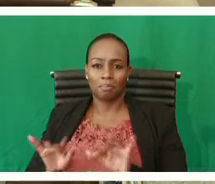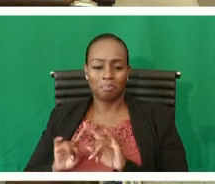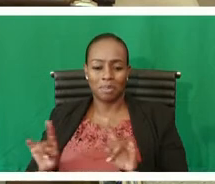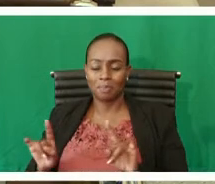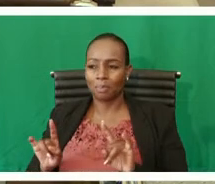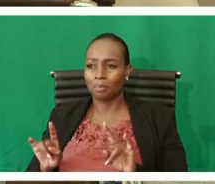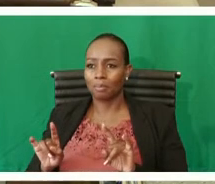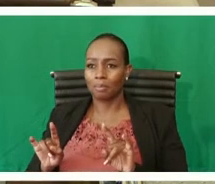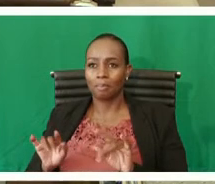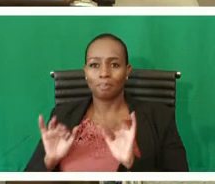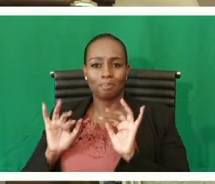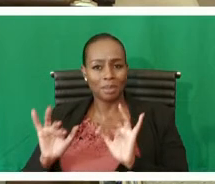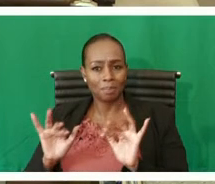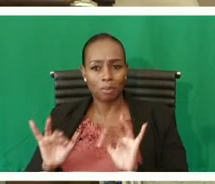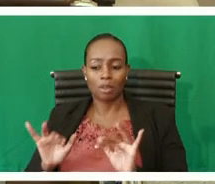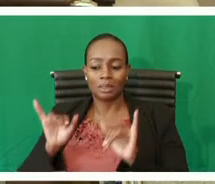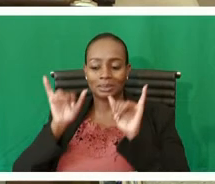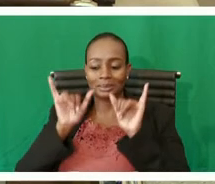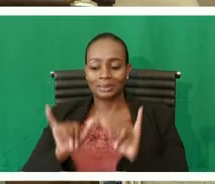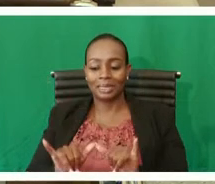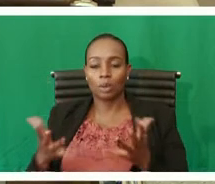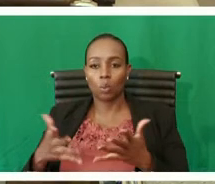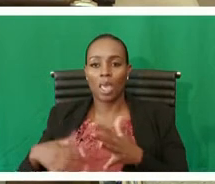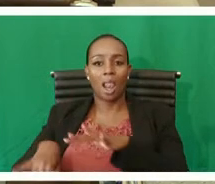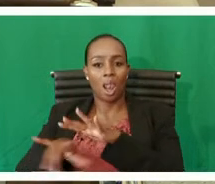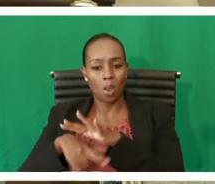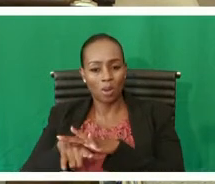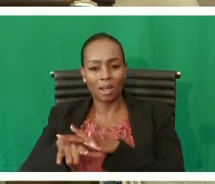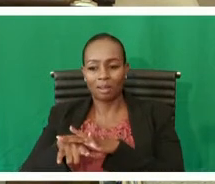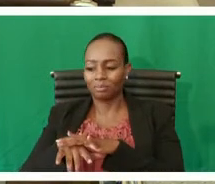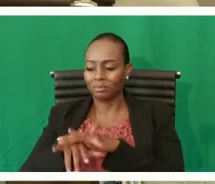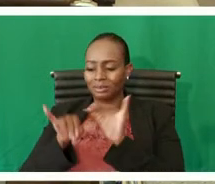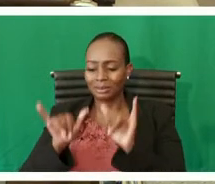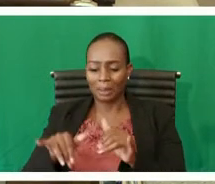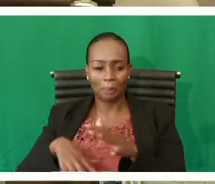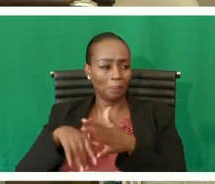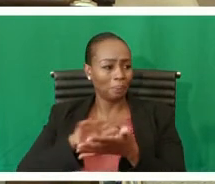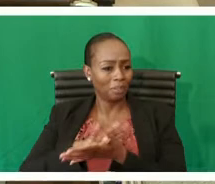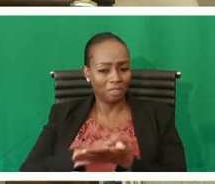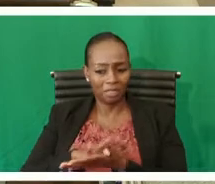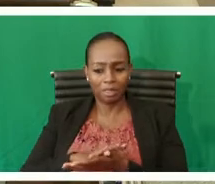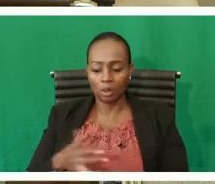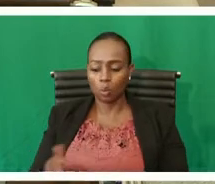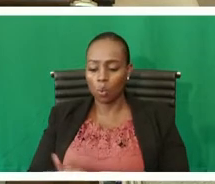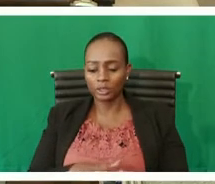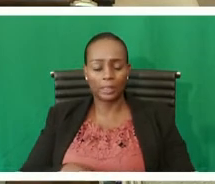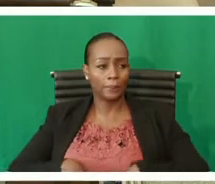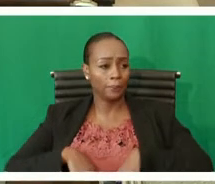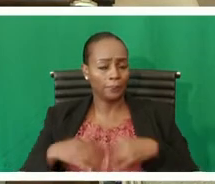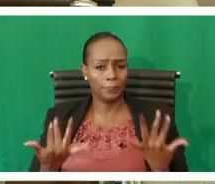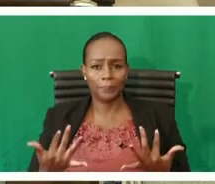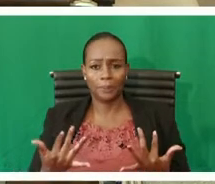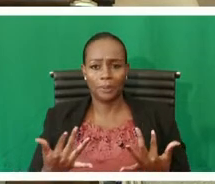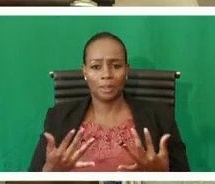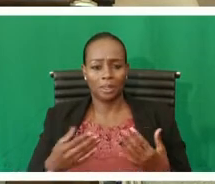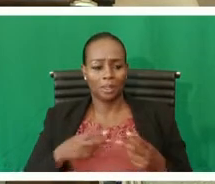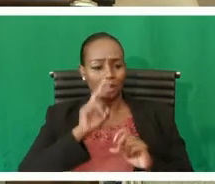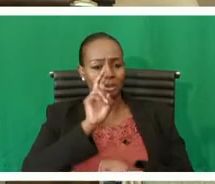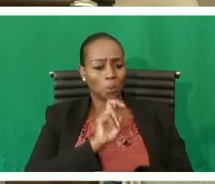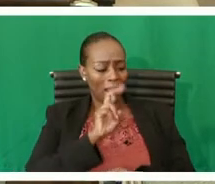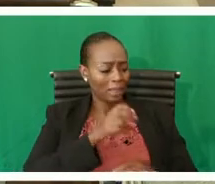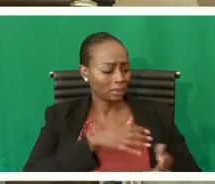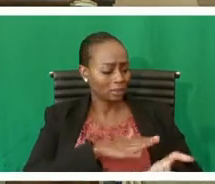ba ntse ba dula hara makeishene a ditshila, ha ba fumantshwe metsi, disurishi di a